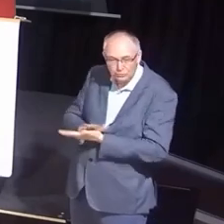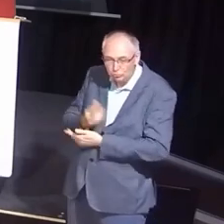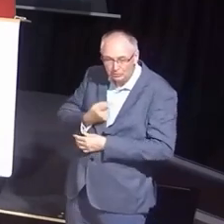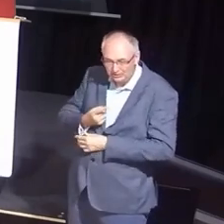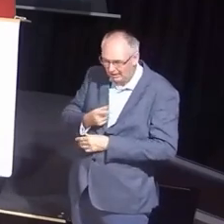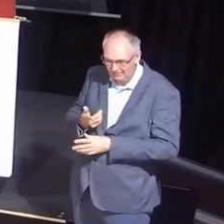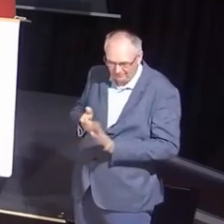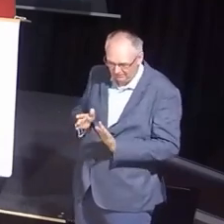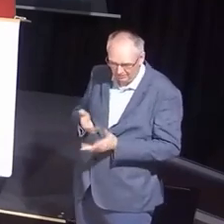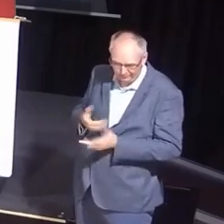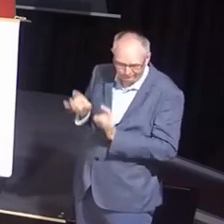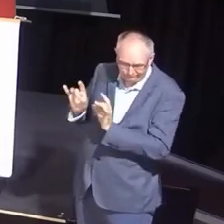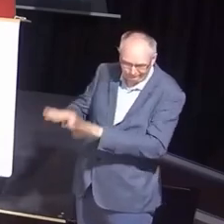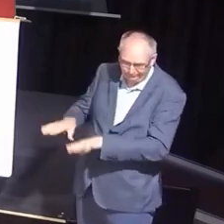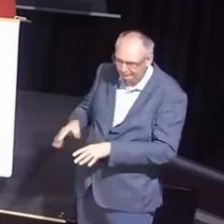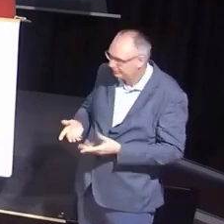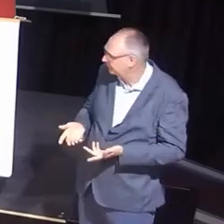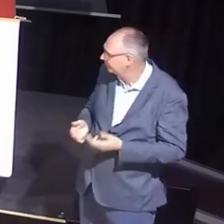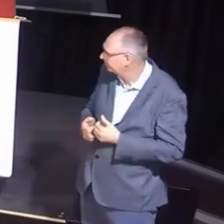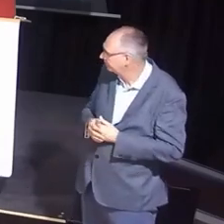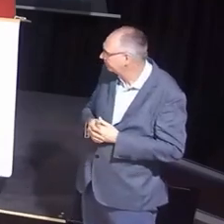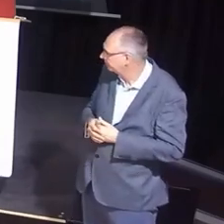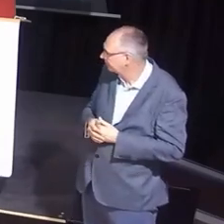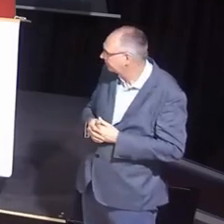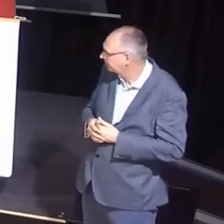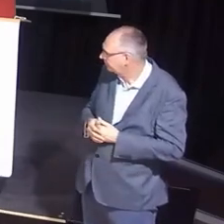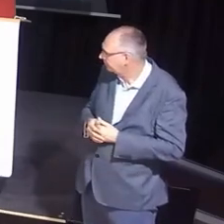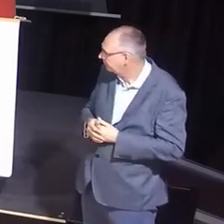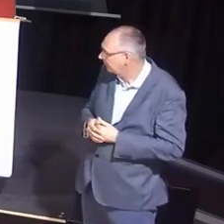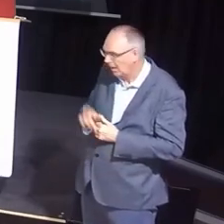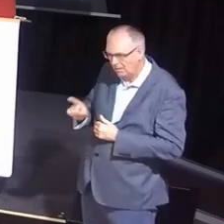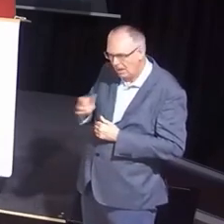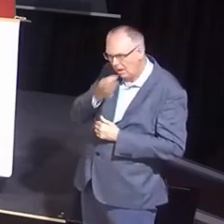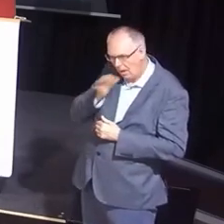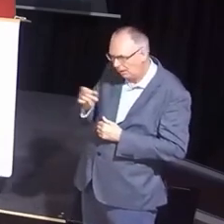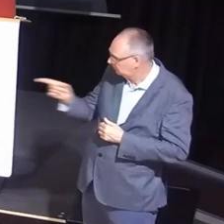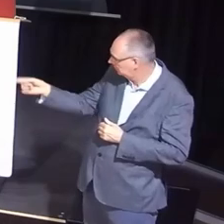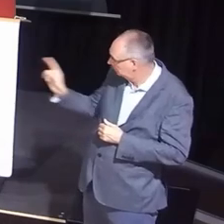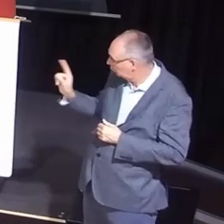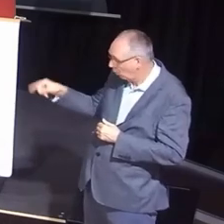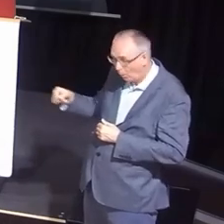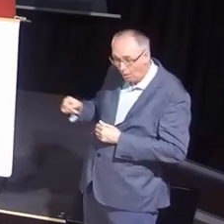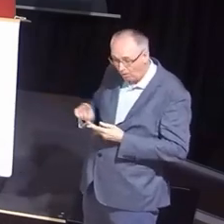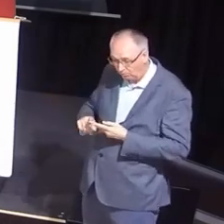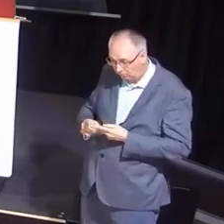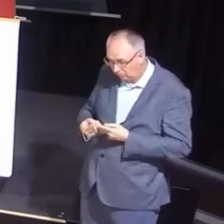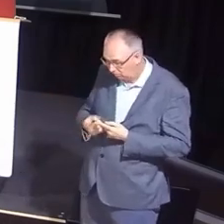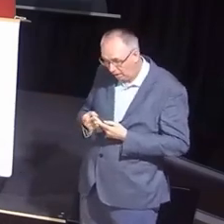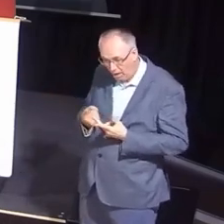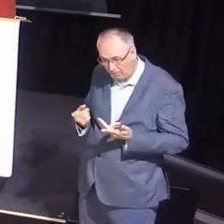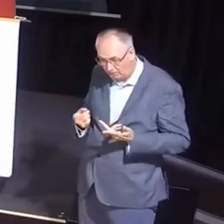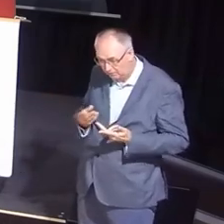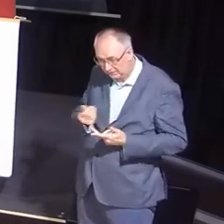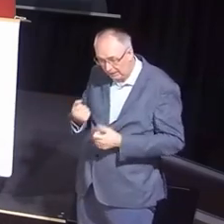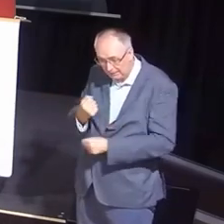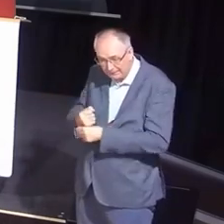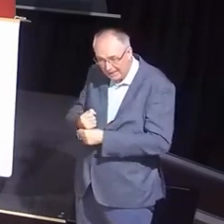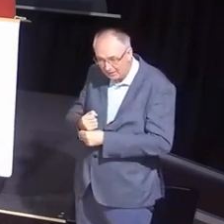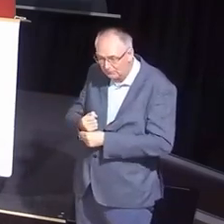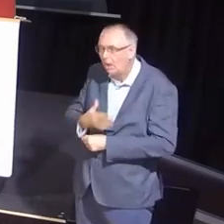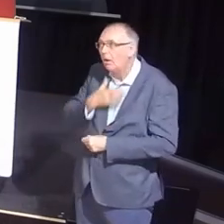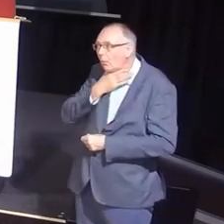be for me, personally. But I'm wondering for you guys, are there any types of games that you guys would love to